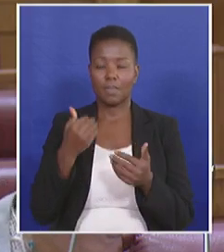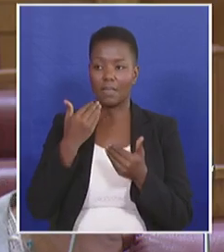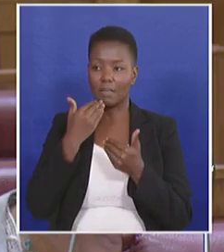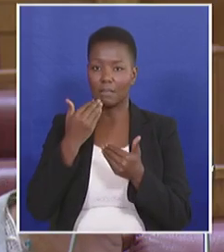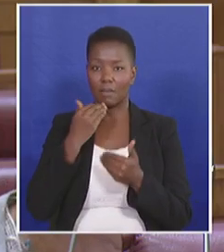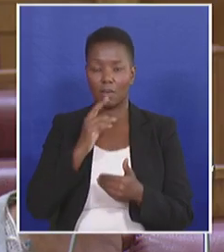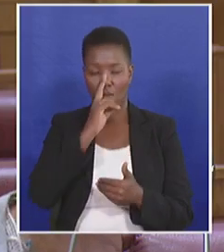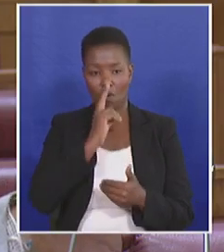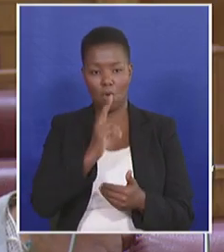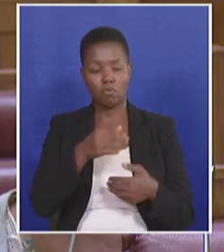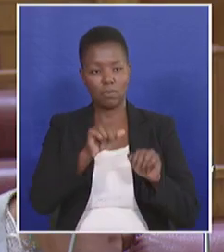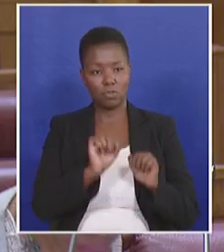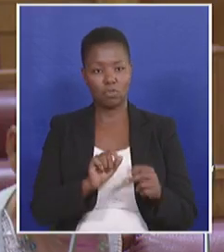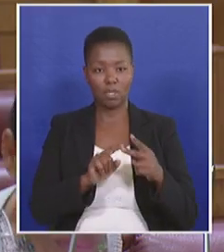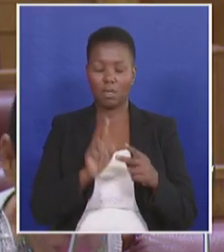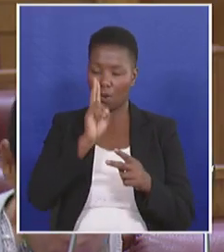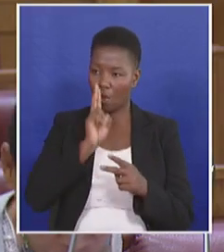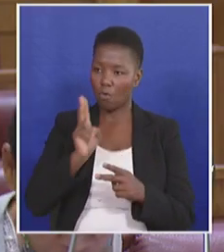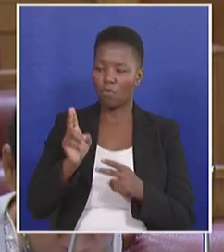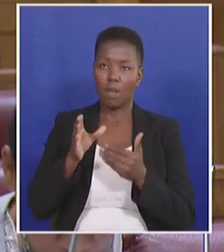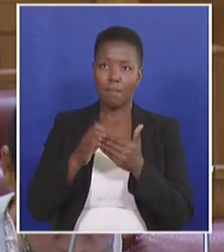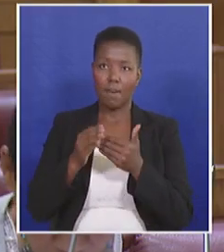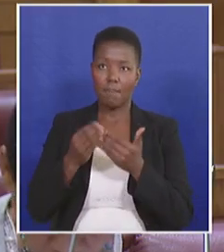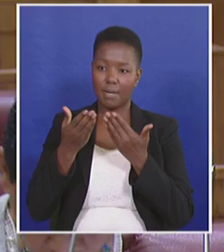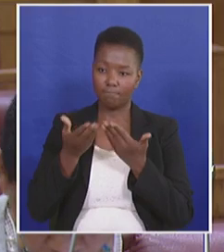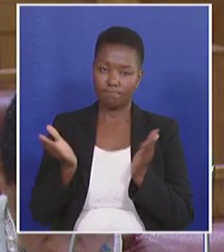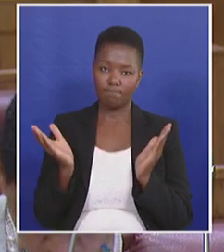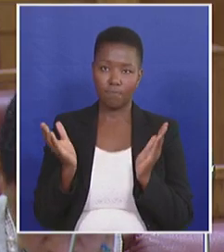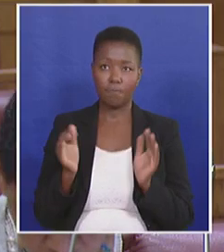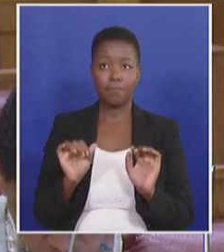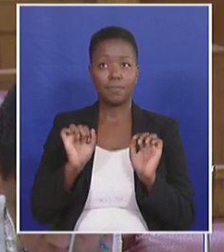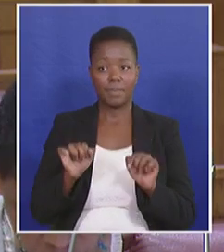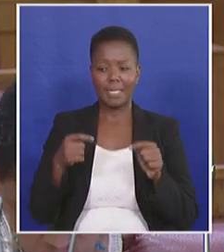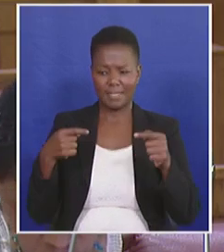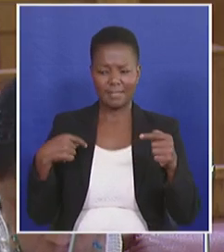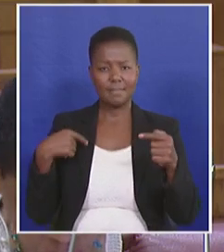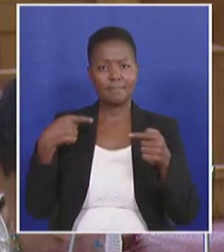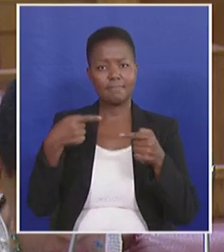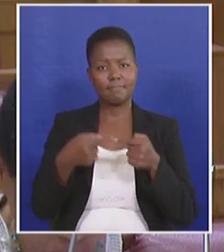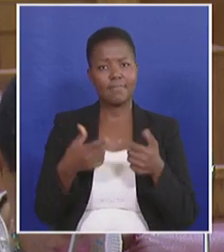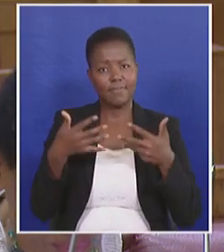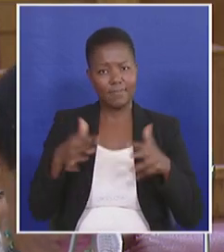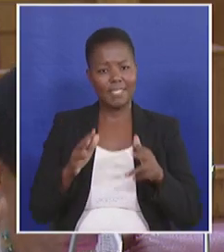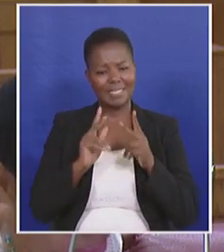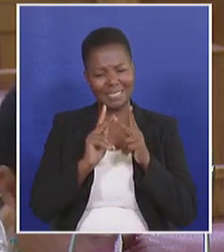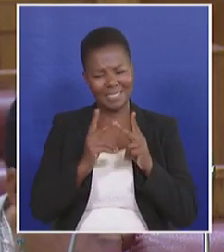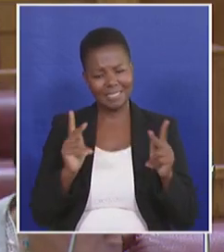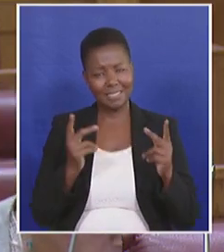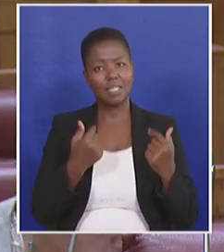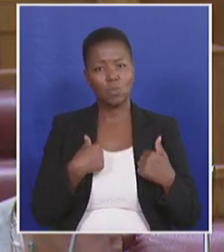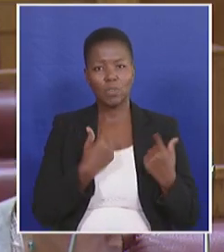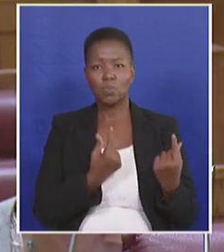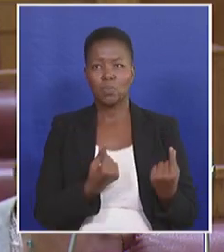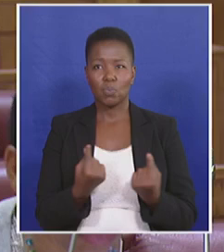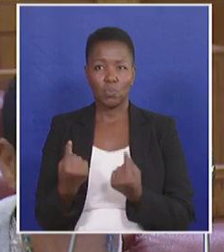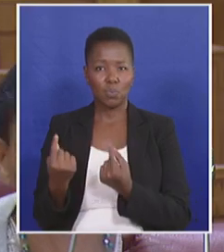Honorable Chairperson, Honorable members. Various factors have been embarked on